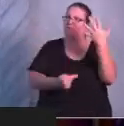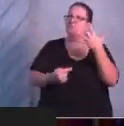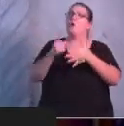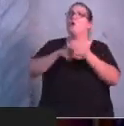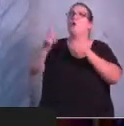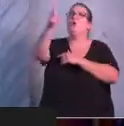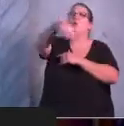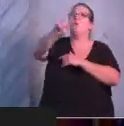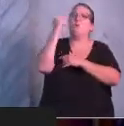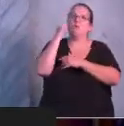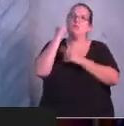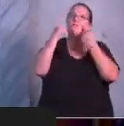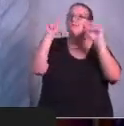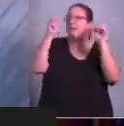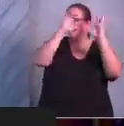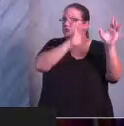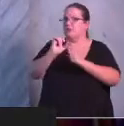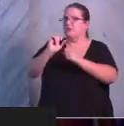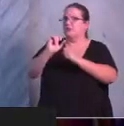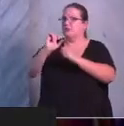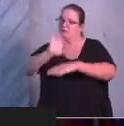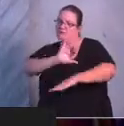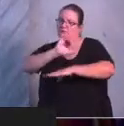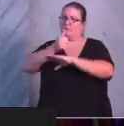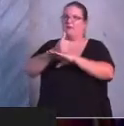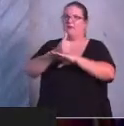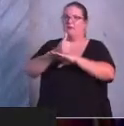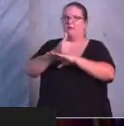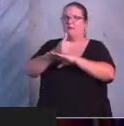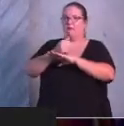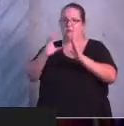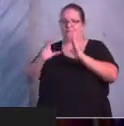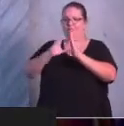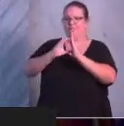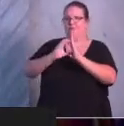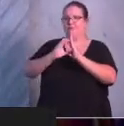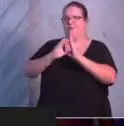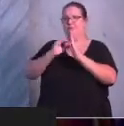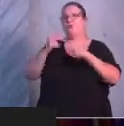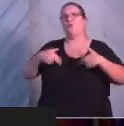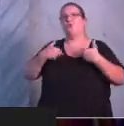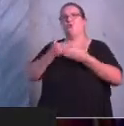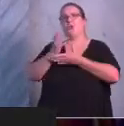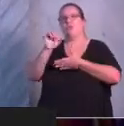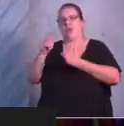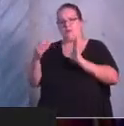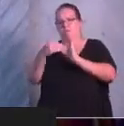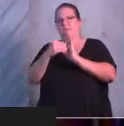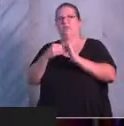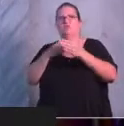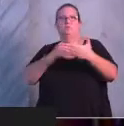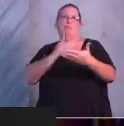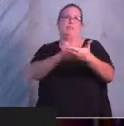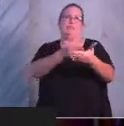effective strategy to reestablishing an improved provision in the Human Rights Act to combat hate